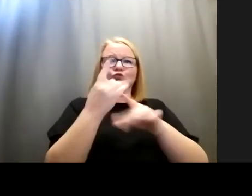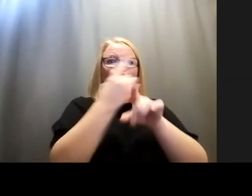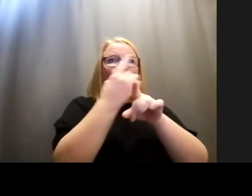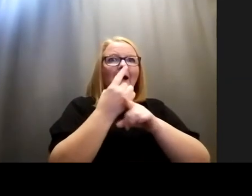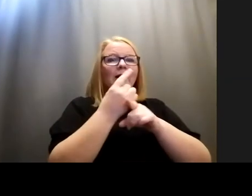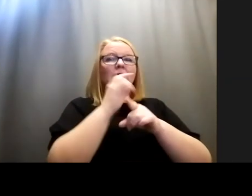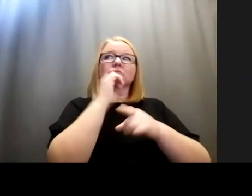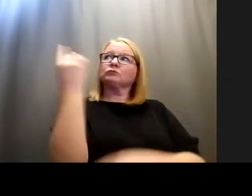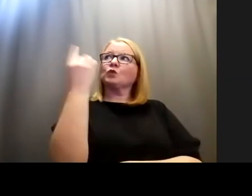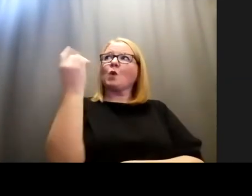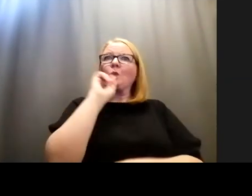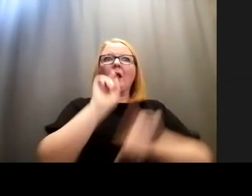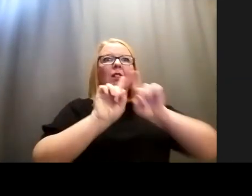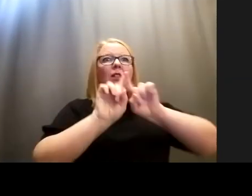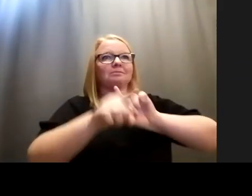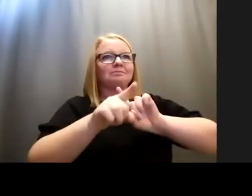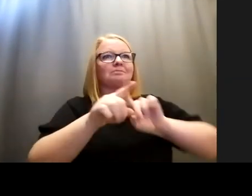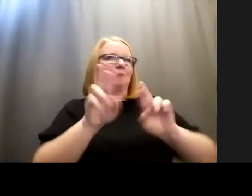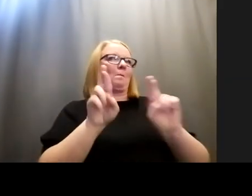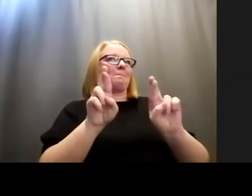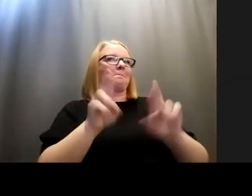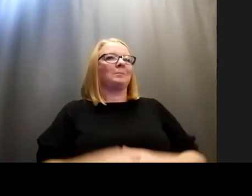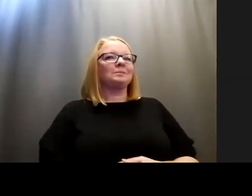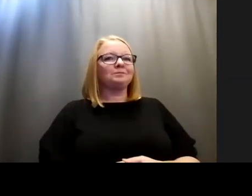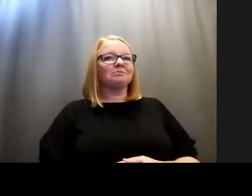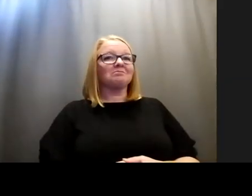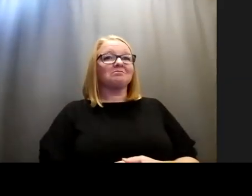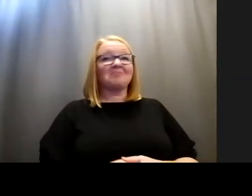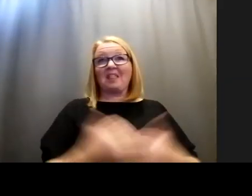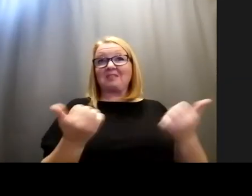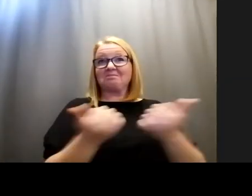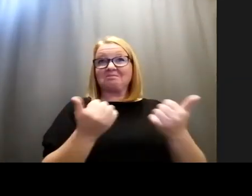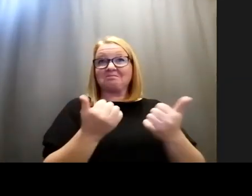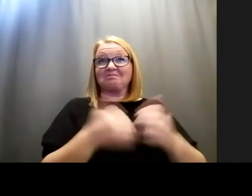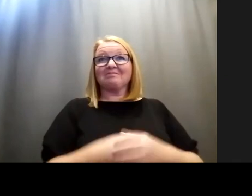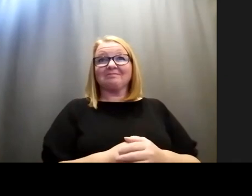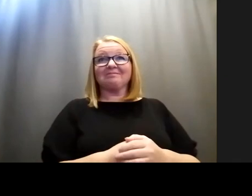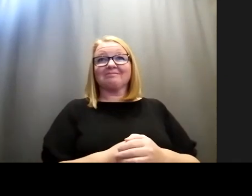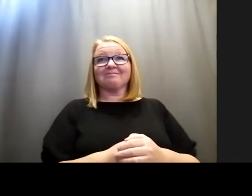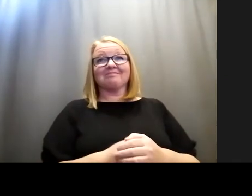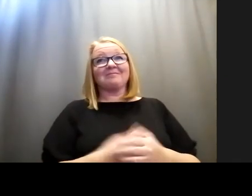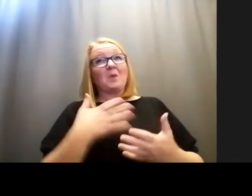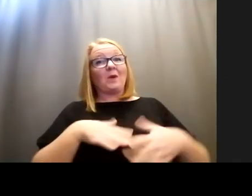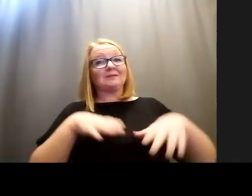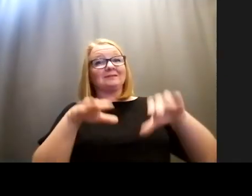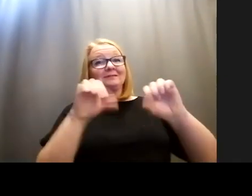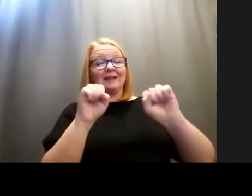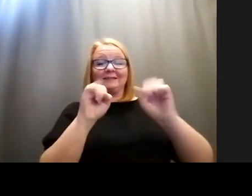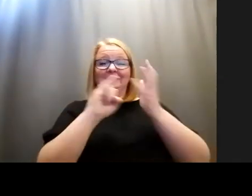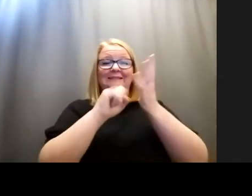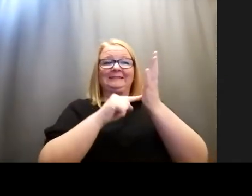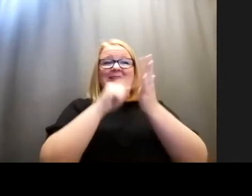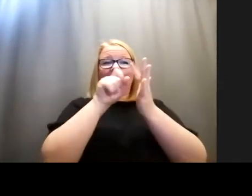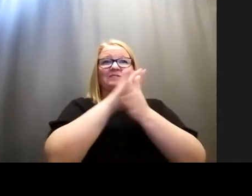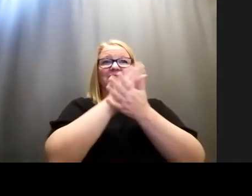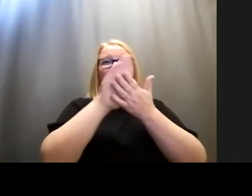try and answer them for you. And that's kind of it from me. Without further ado, I'd like to invite Steph on and